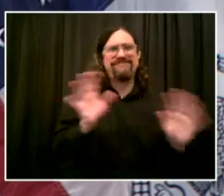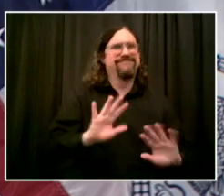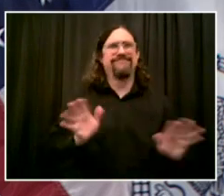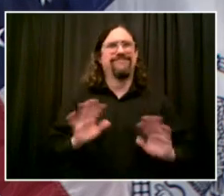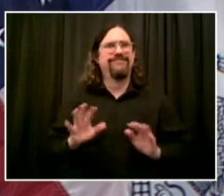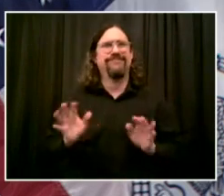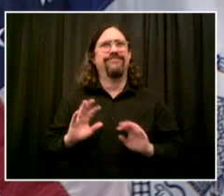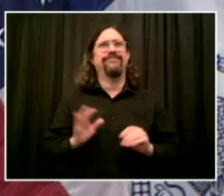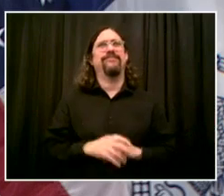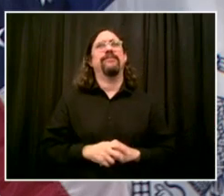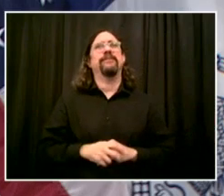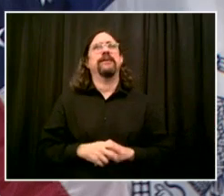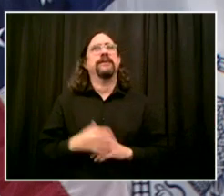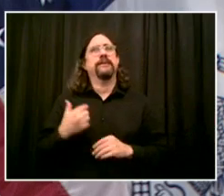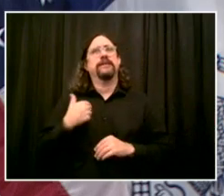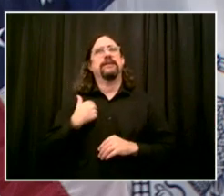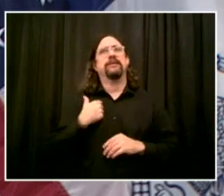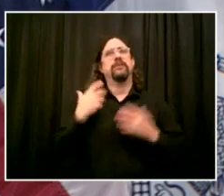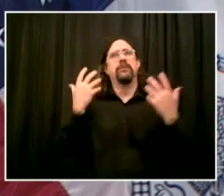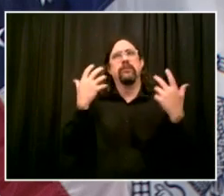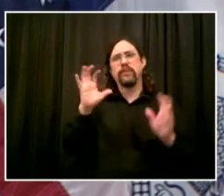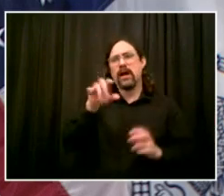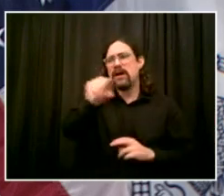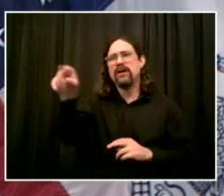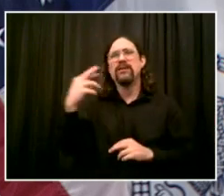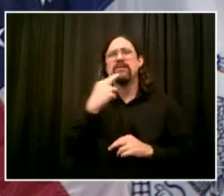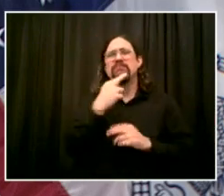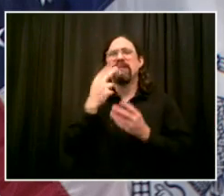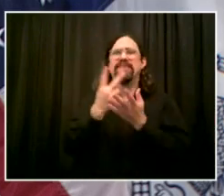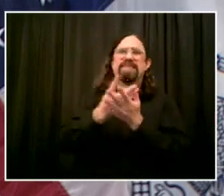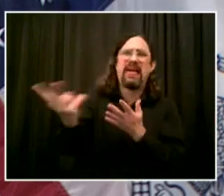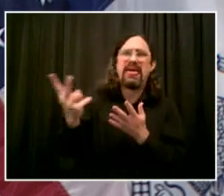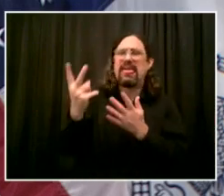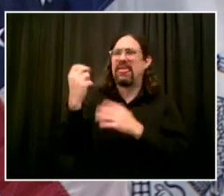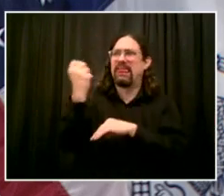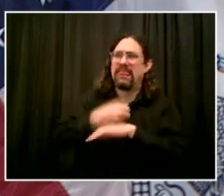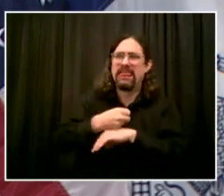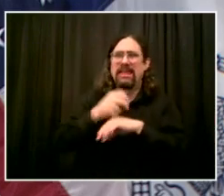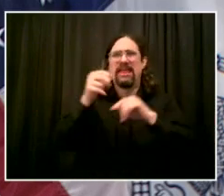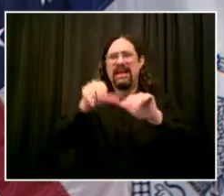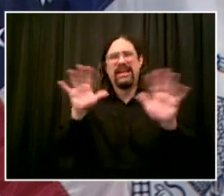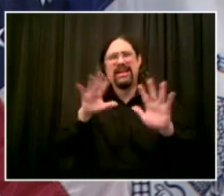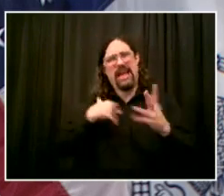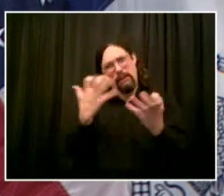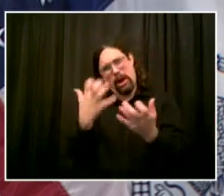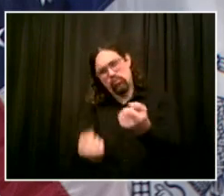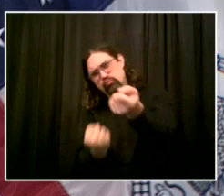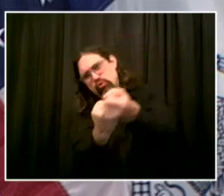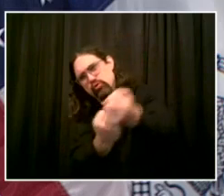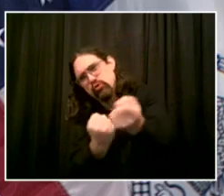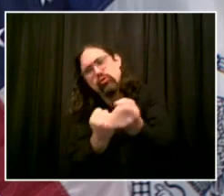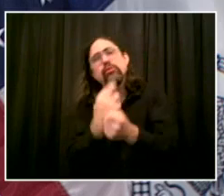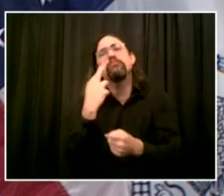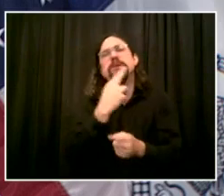this program not succeed. We want to help them succeed. So, Marcia, what happened is, look, the original guidance, which was done really with a sense